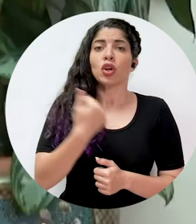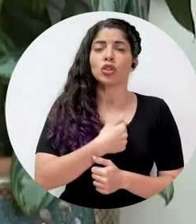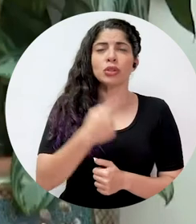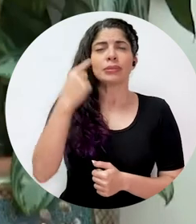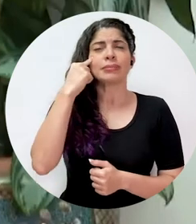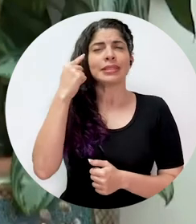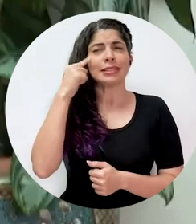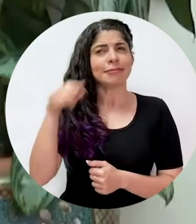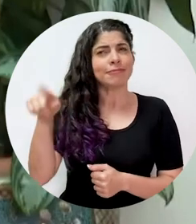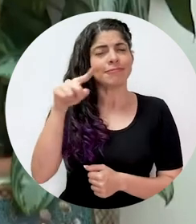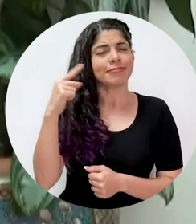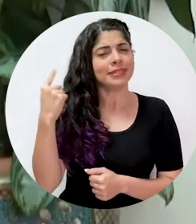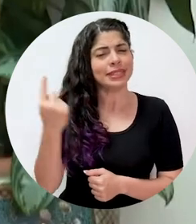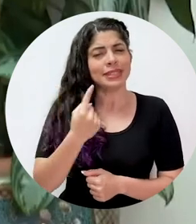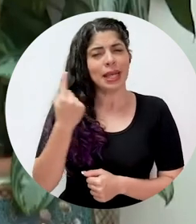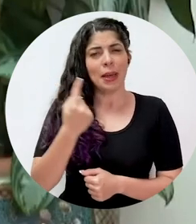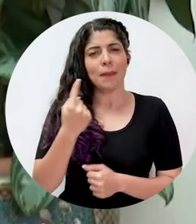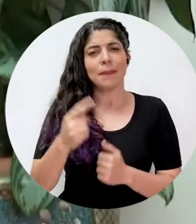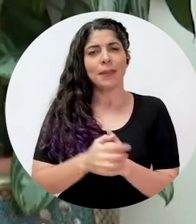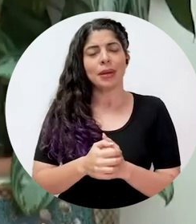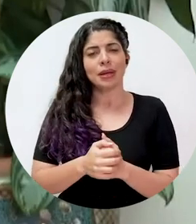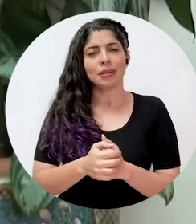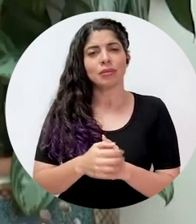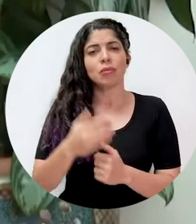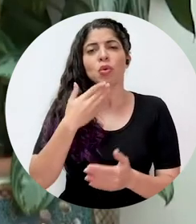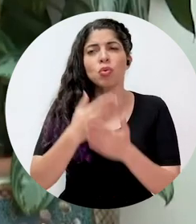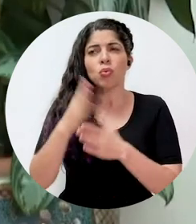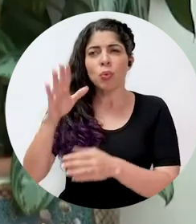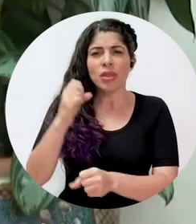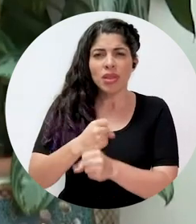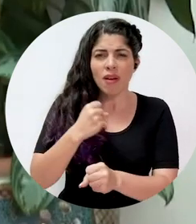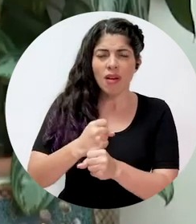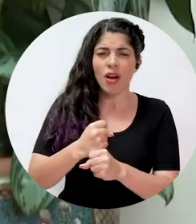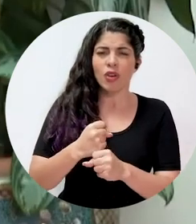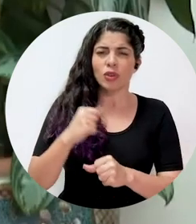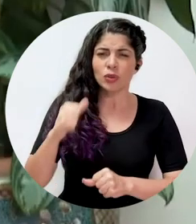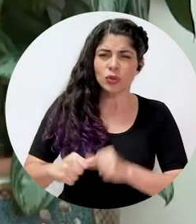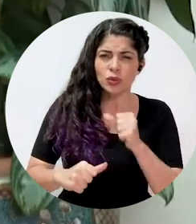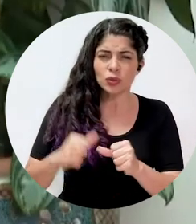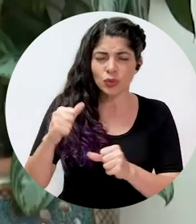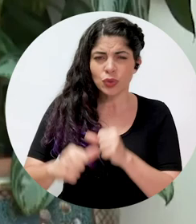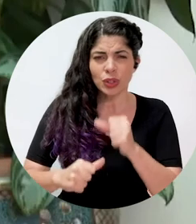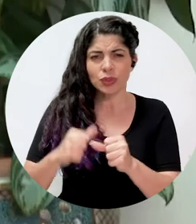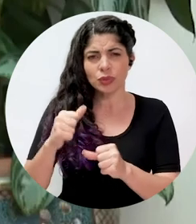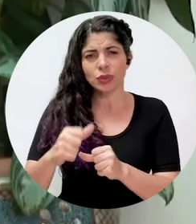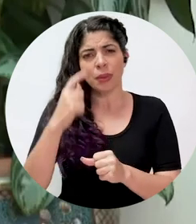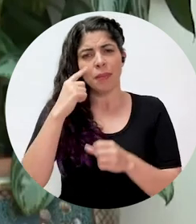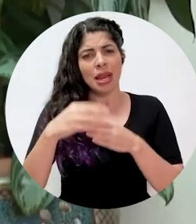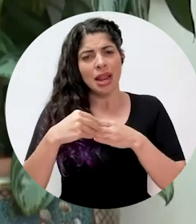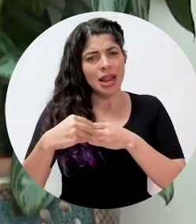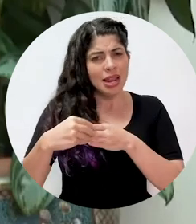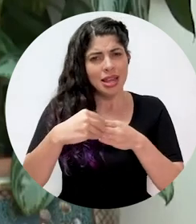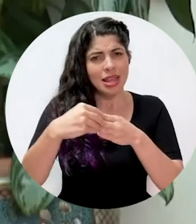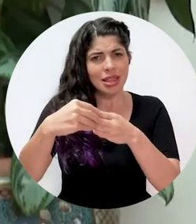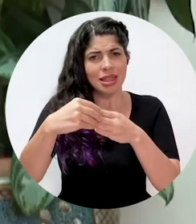We have you in our thoughts always. So keep on with the good work, the strength to